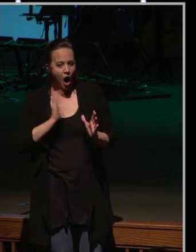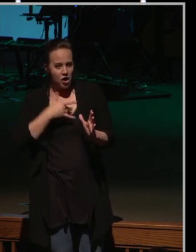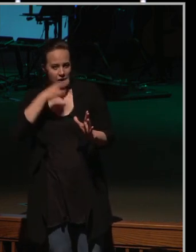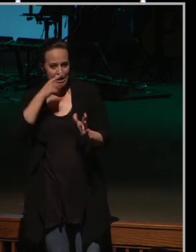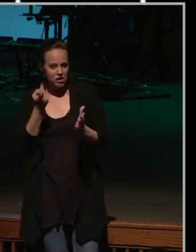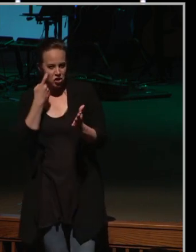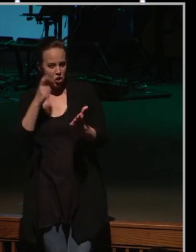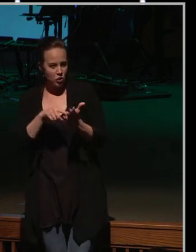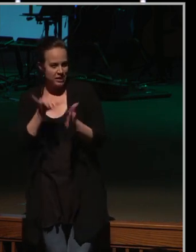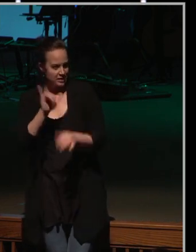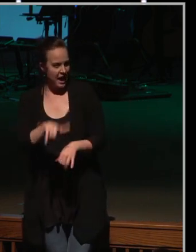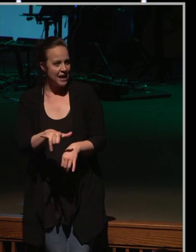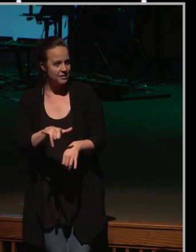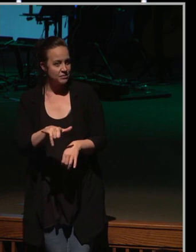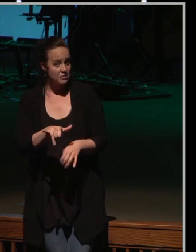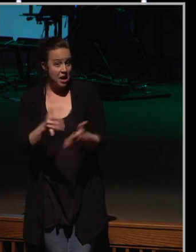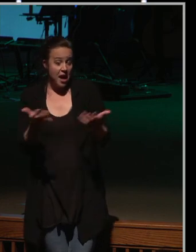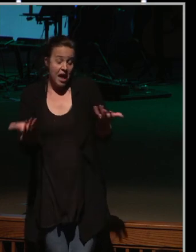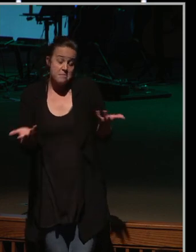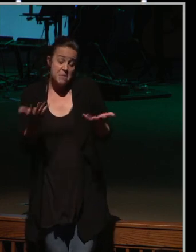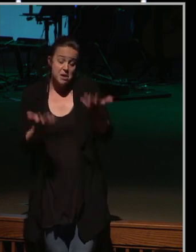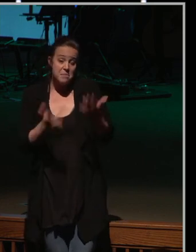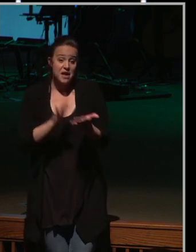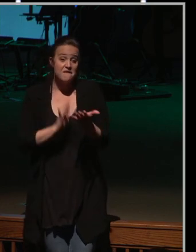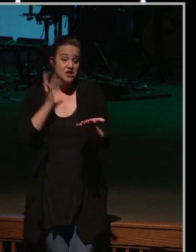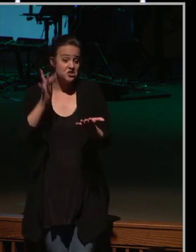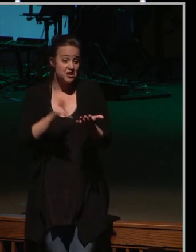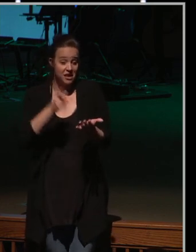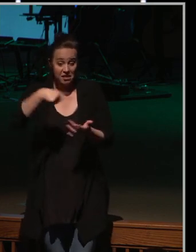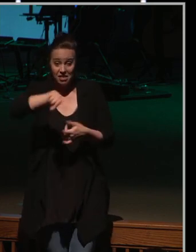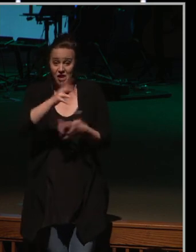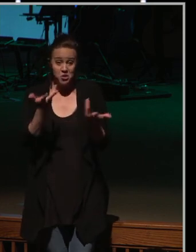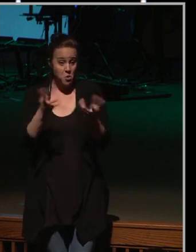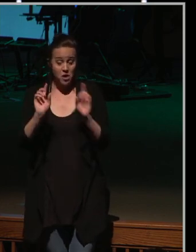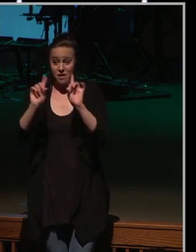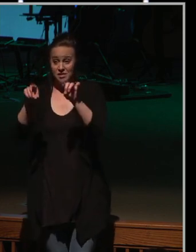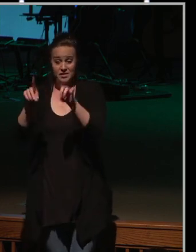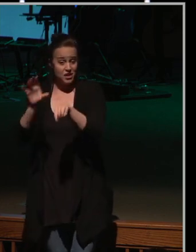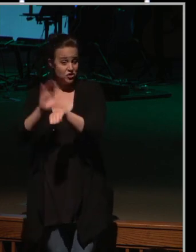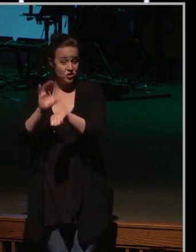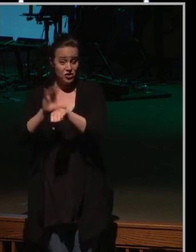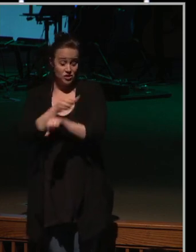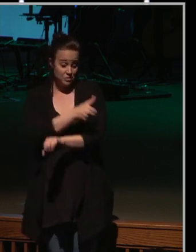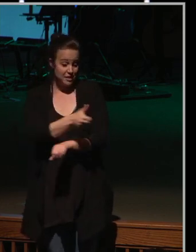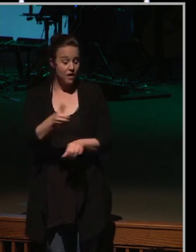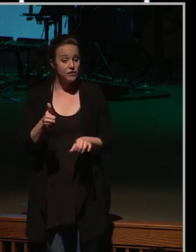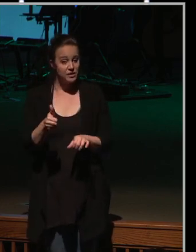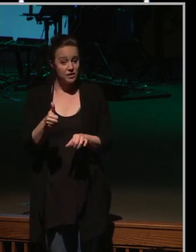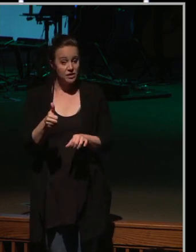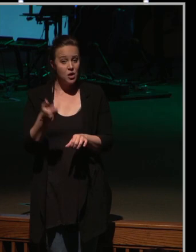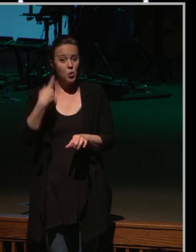Guys, the church is the bride of Christ, and it's a community that we're called to be active participants in.